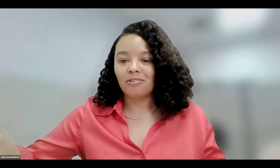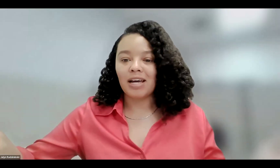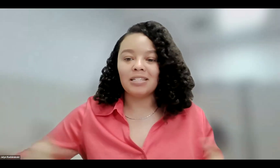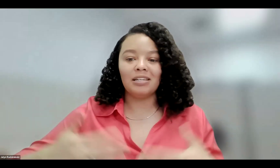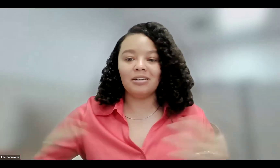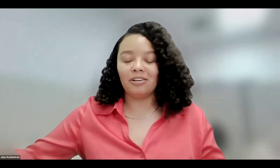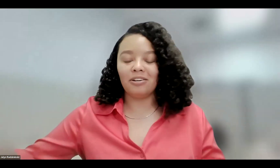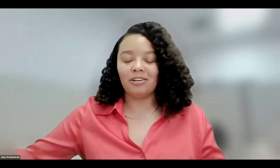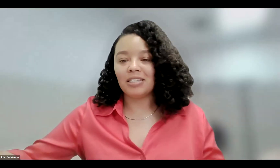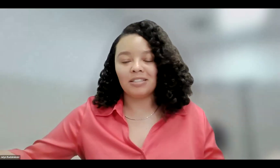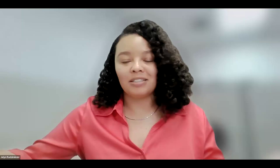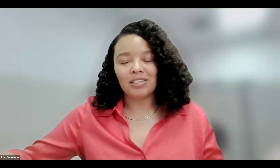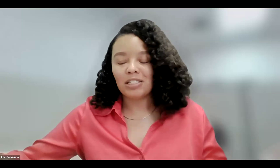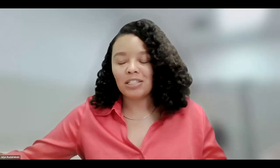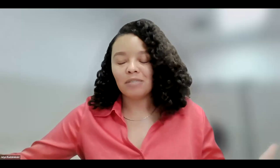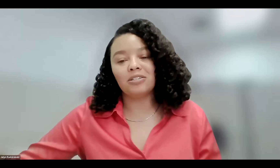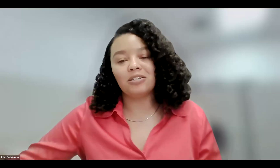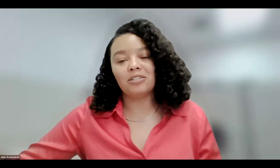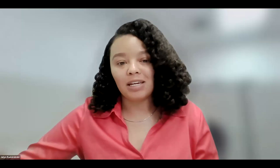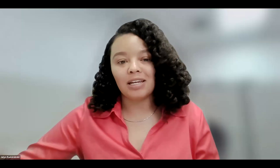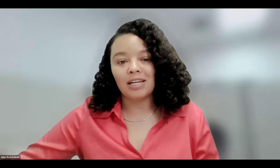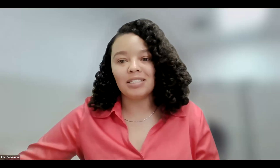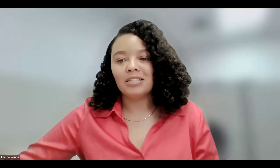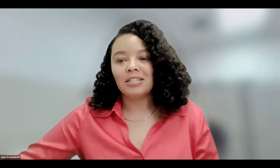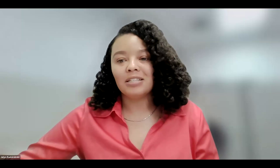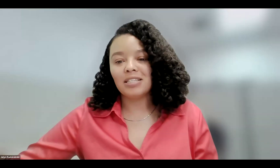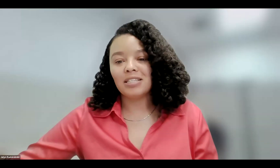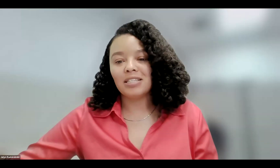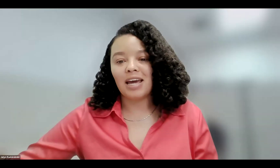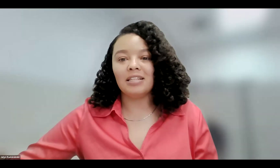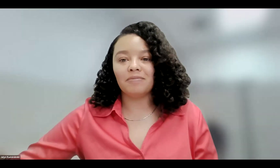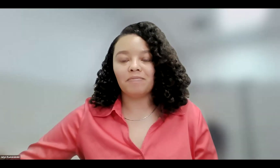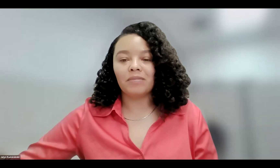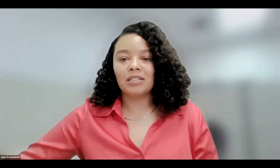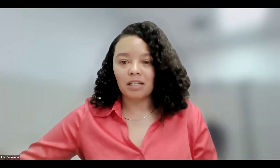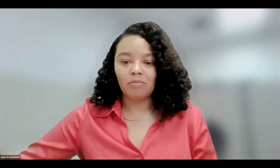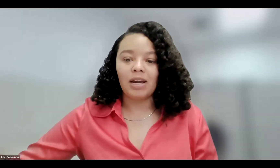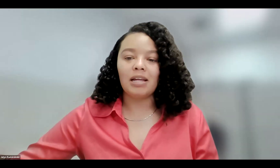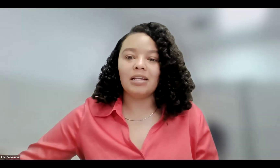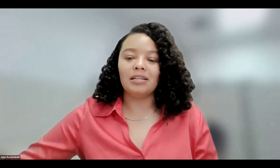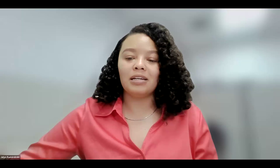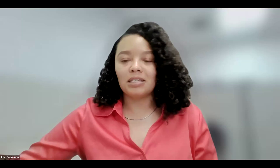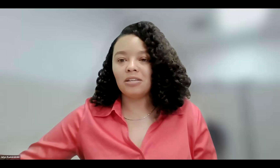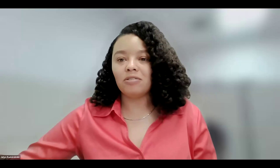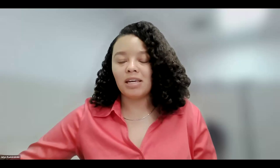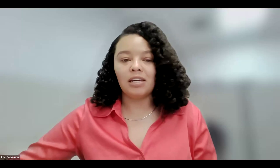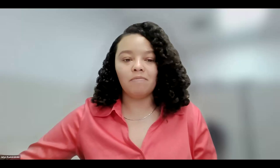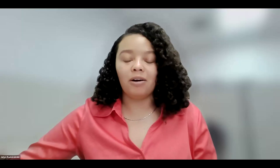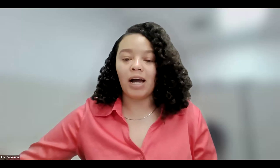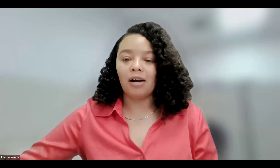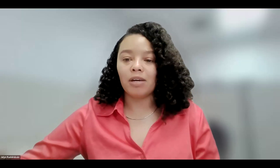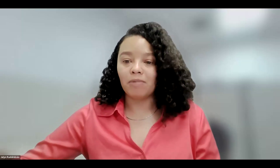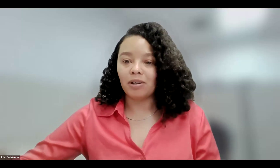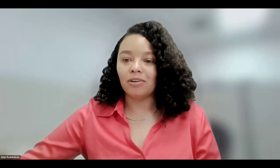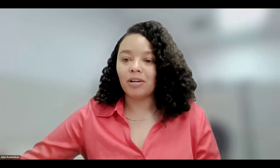the US and across disciplines joining us to tune in today and celebrate and continue thinking